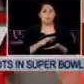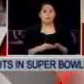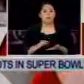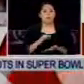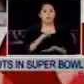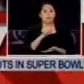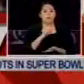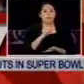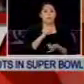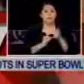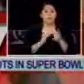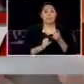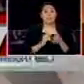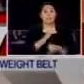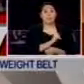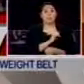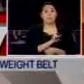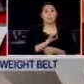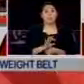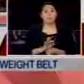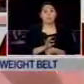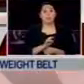089-141-00814-5, and